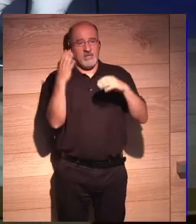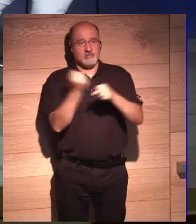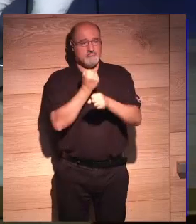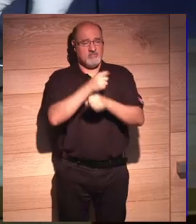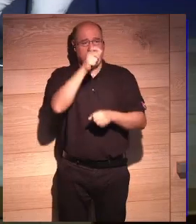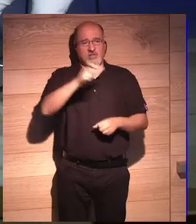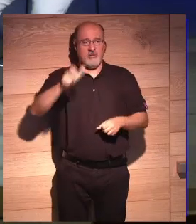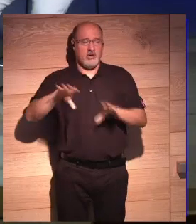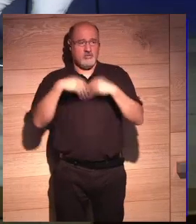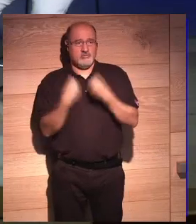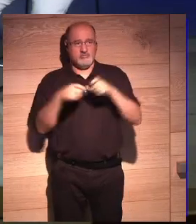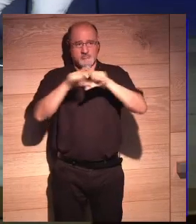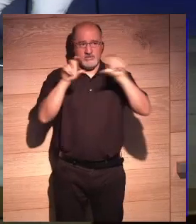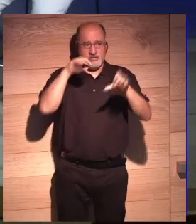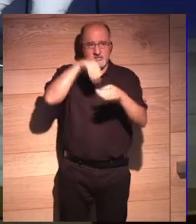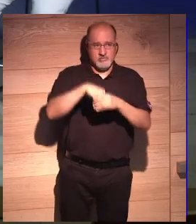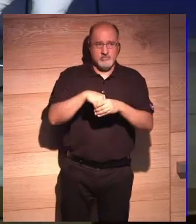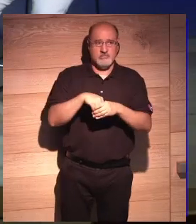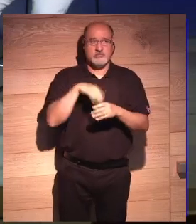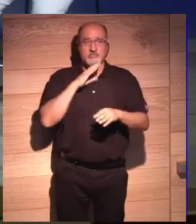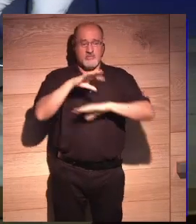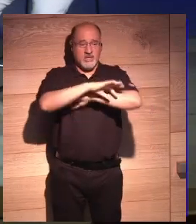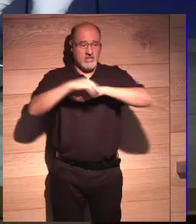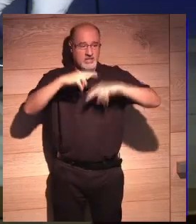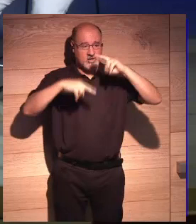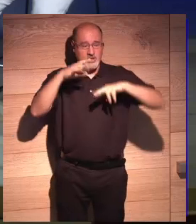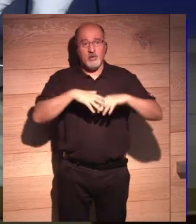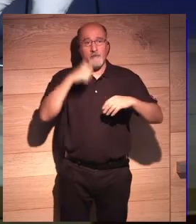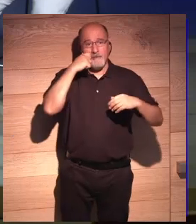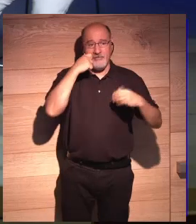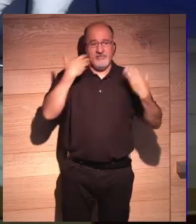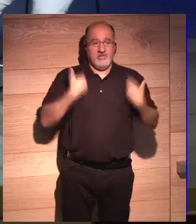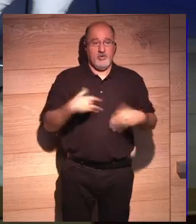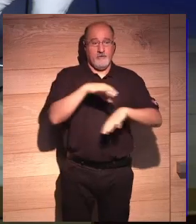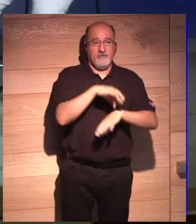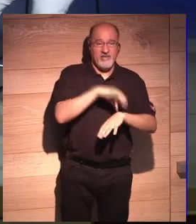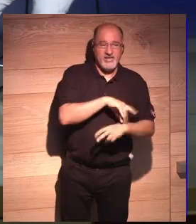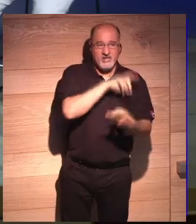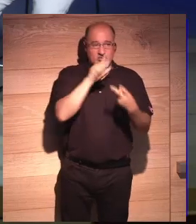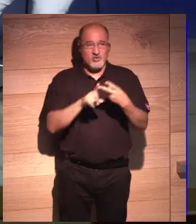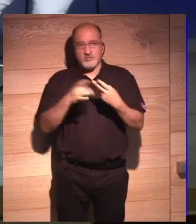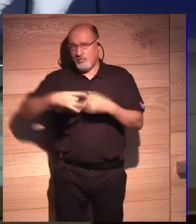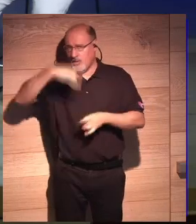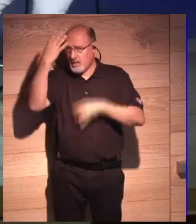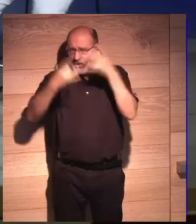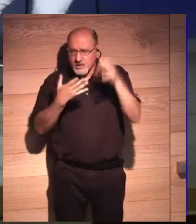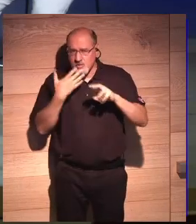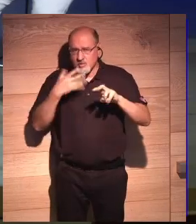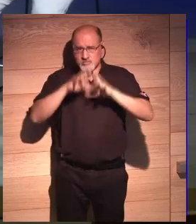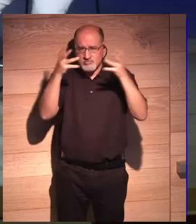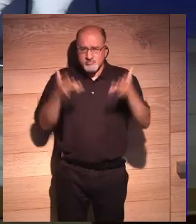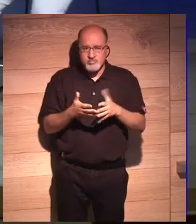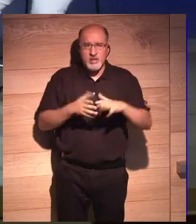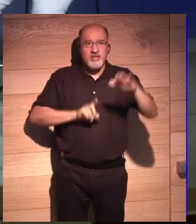are 70-something people, and we have biomedical engineers in our staff, and